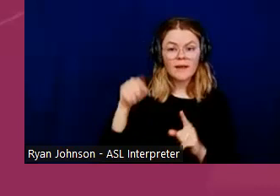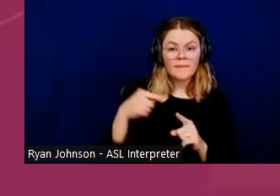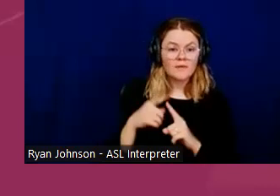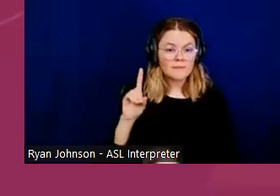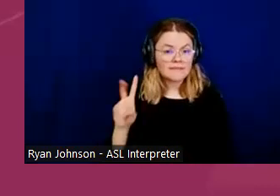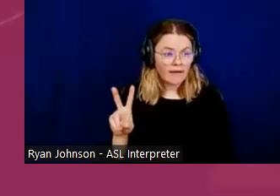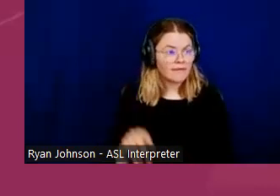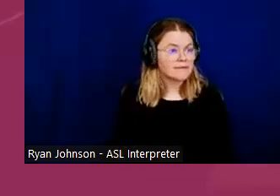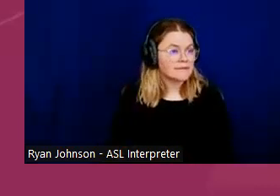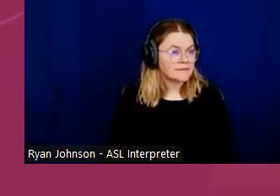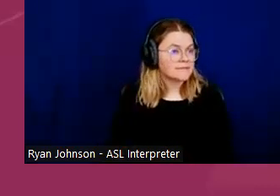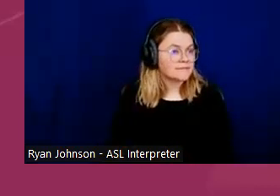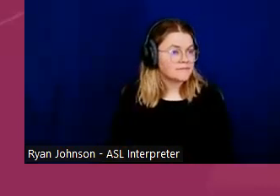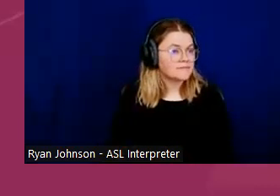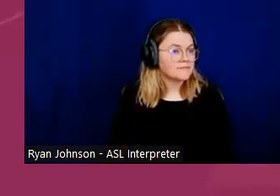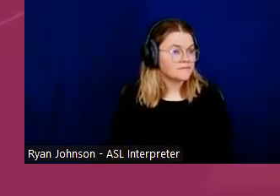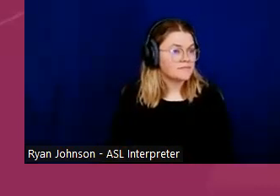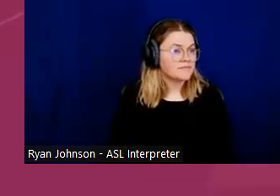consumed.